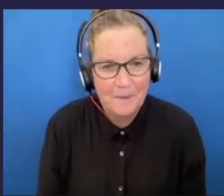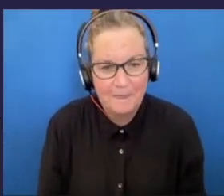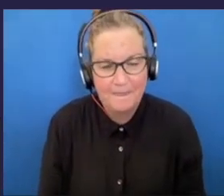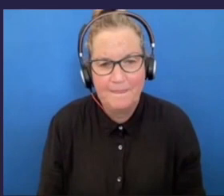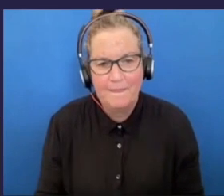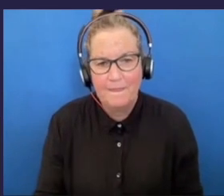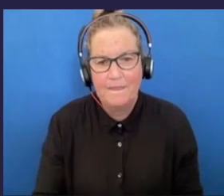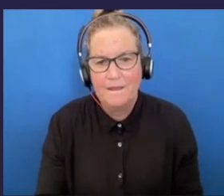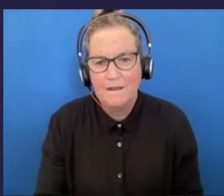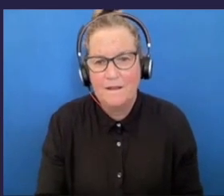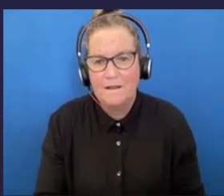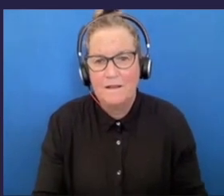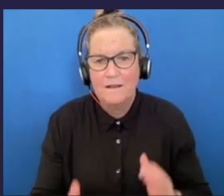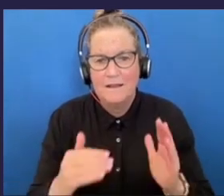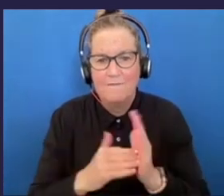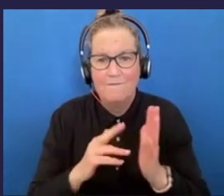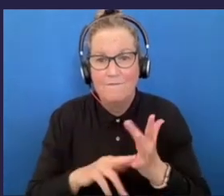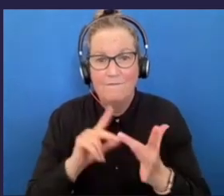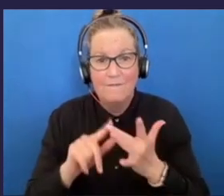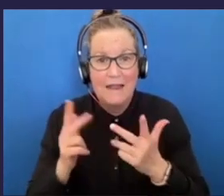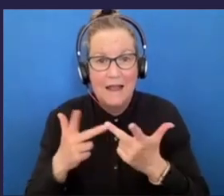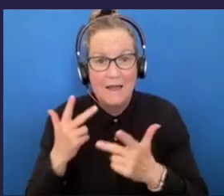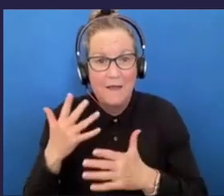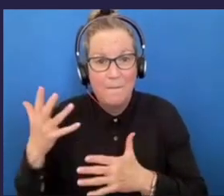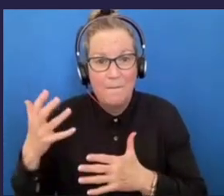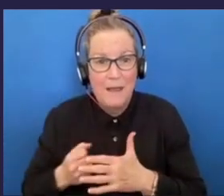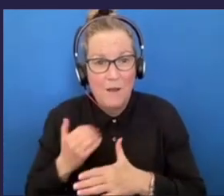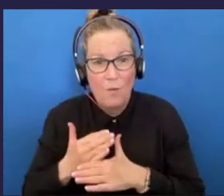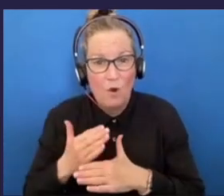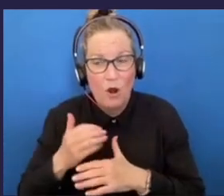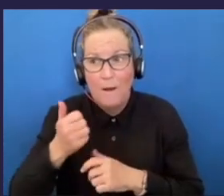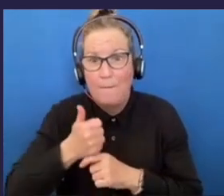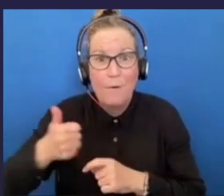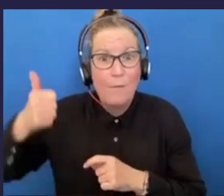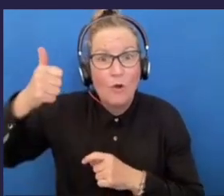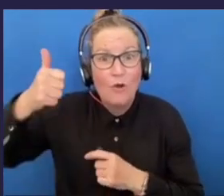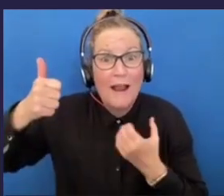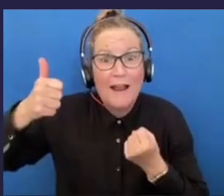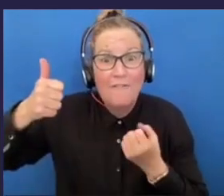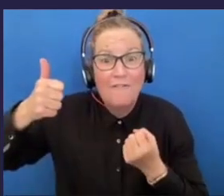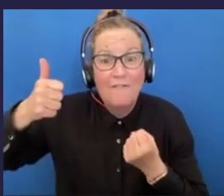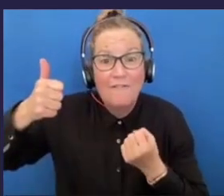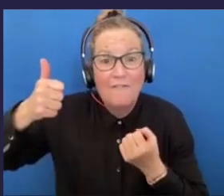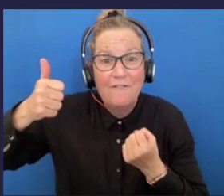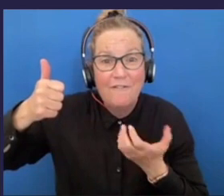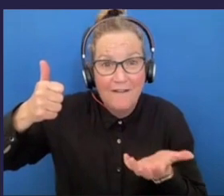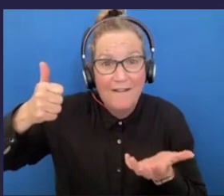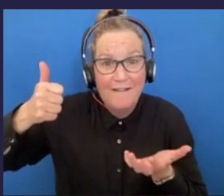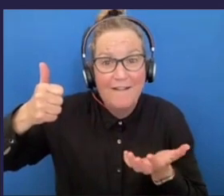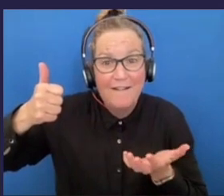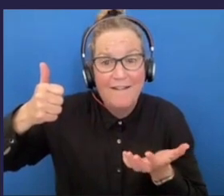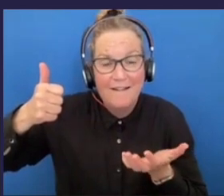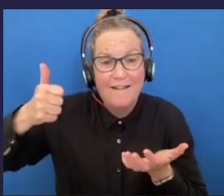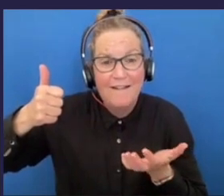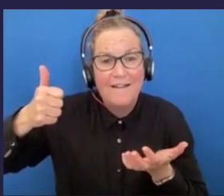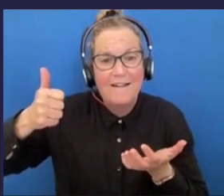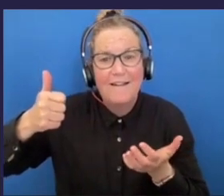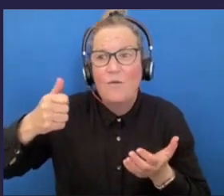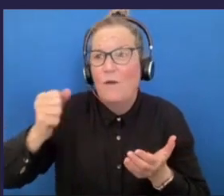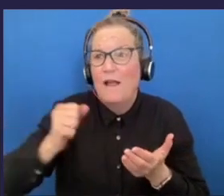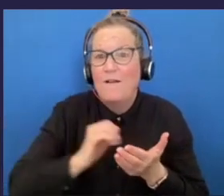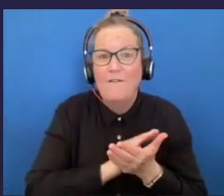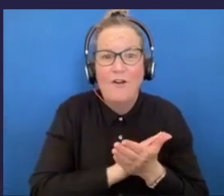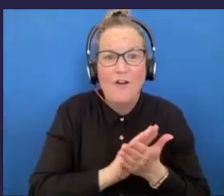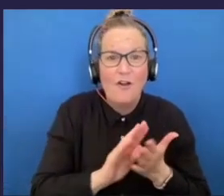Svi, in one of his other paid work, got a job promotion, got a new title. We've had people take on the role of host in a workplace